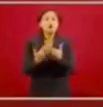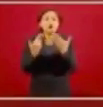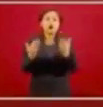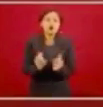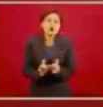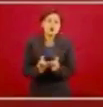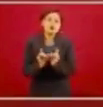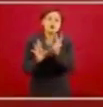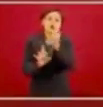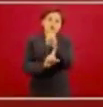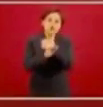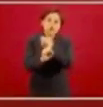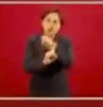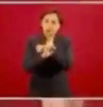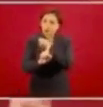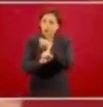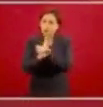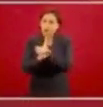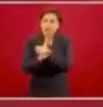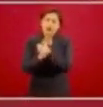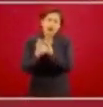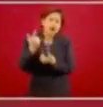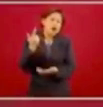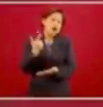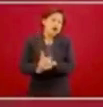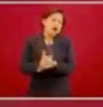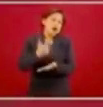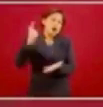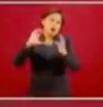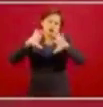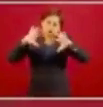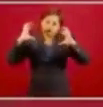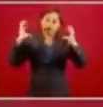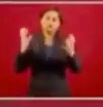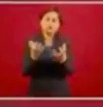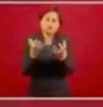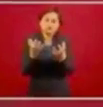situation such as this, which is completely unexpected and is